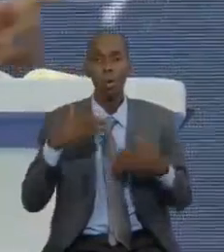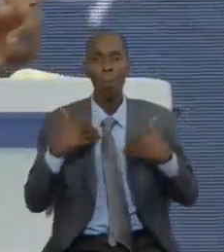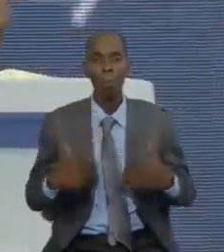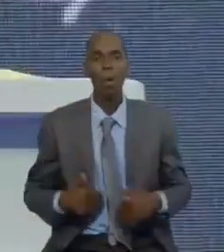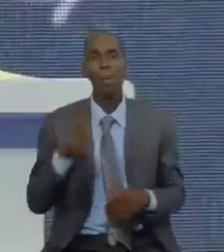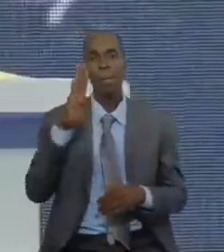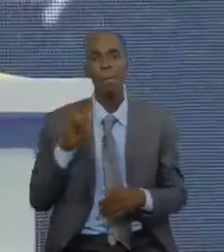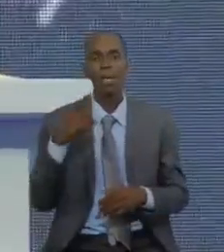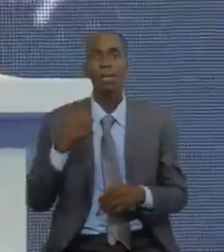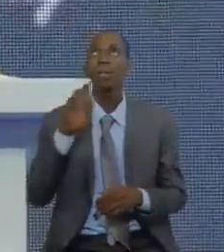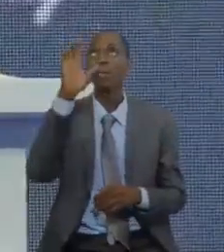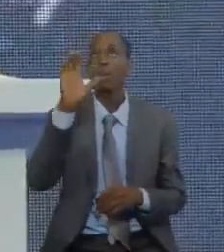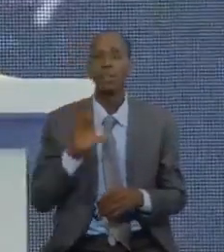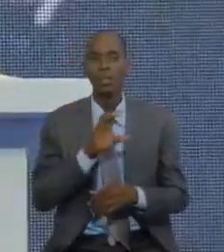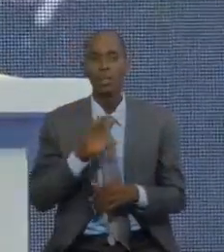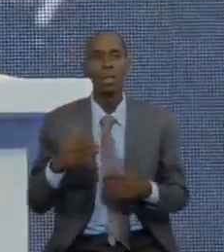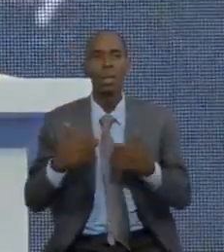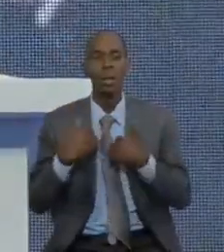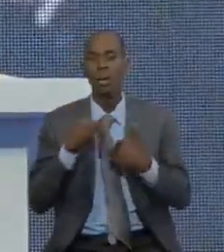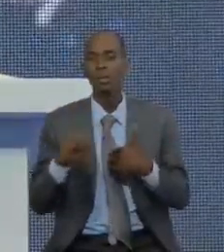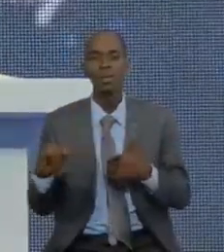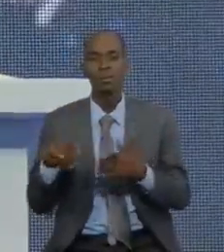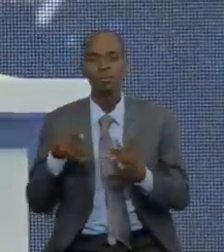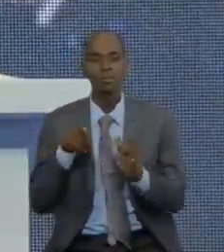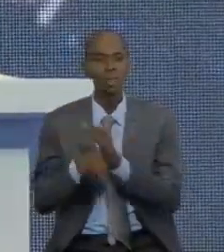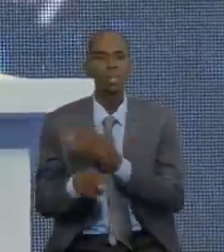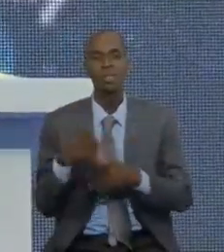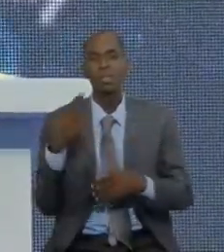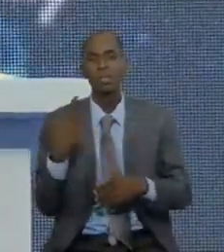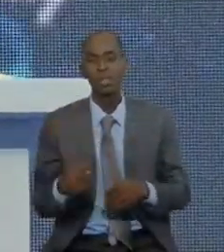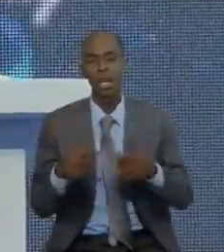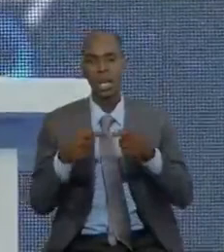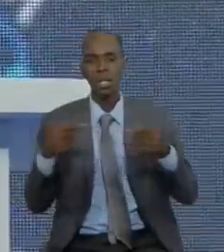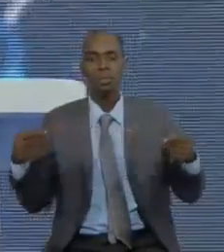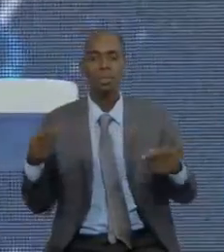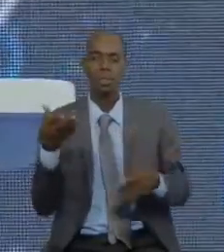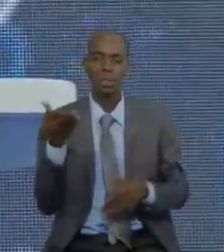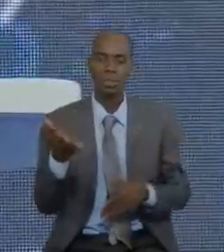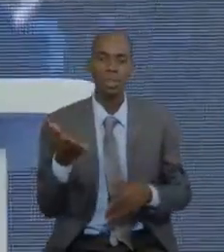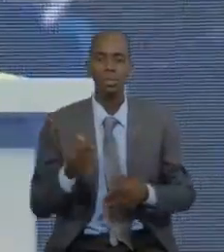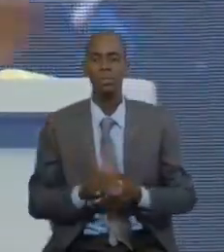cross, having slain the enmity thereof.